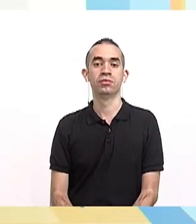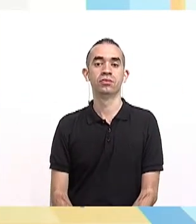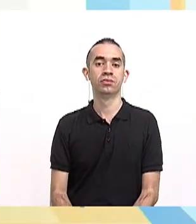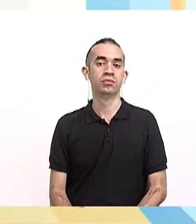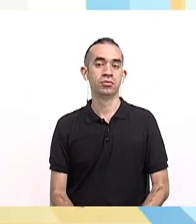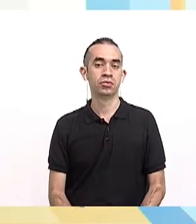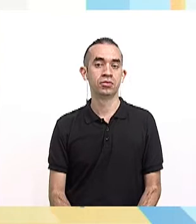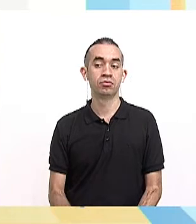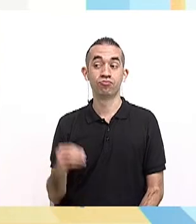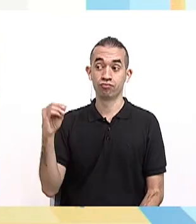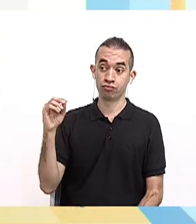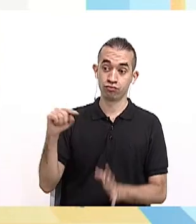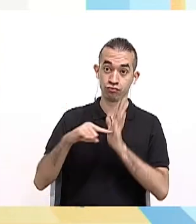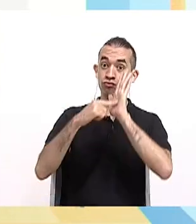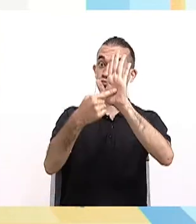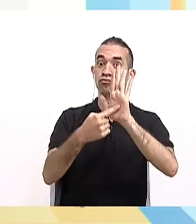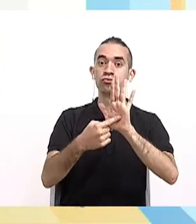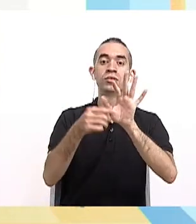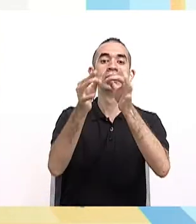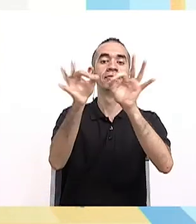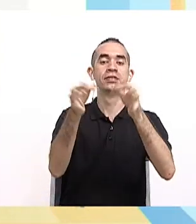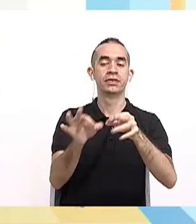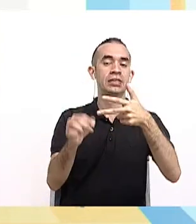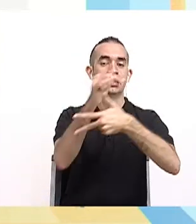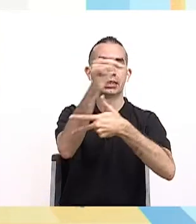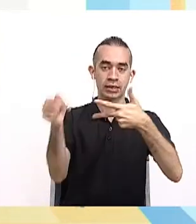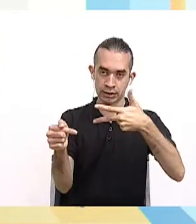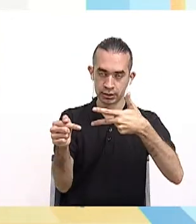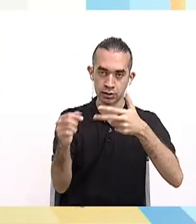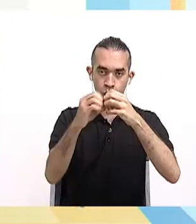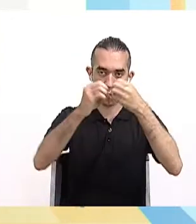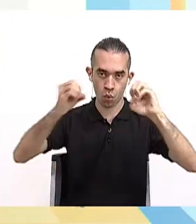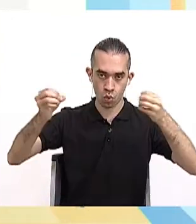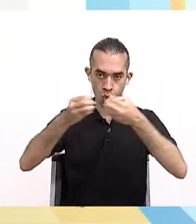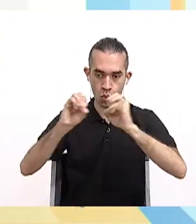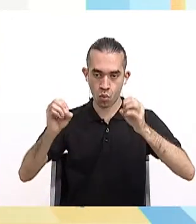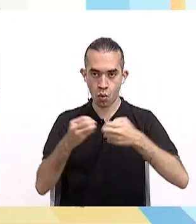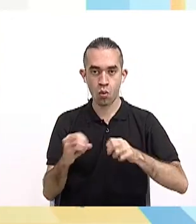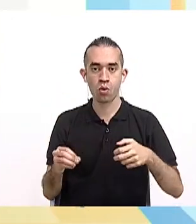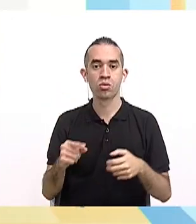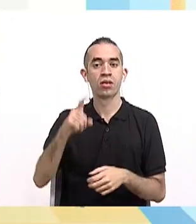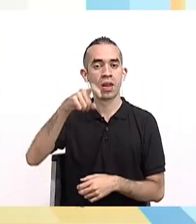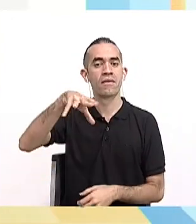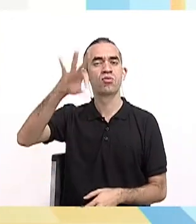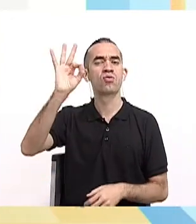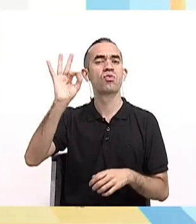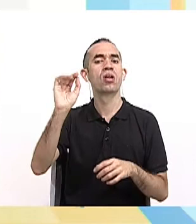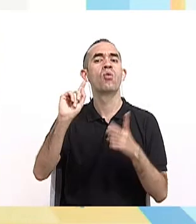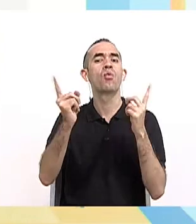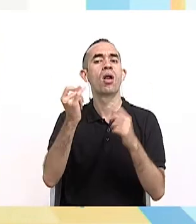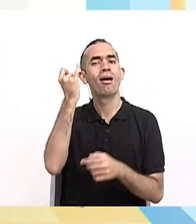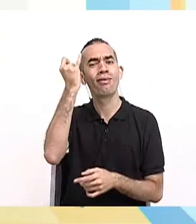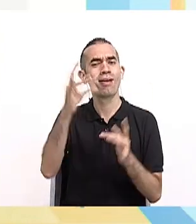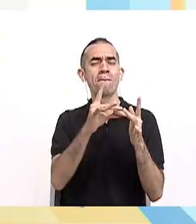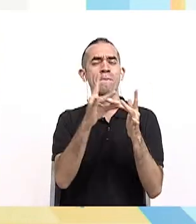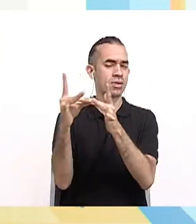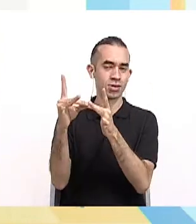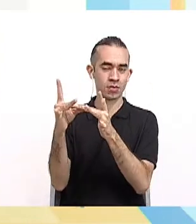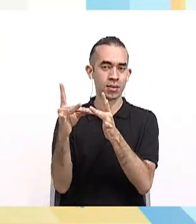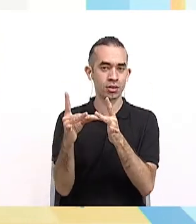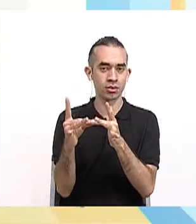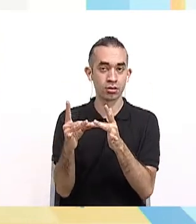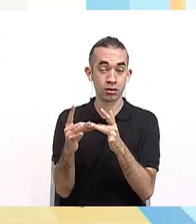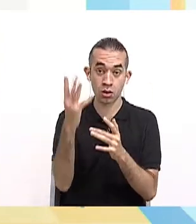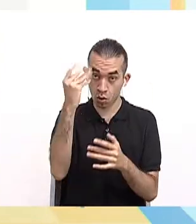show you 3 different sentences, and you have to choose one that is the main idea of the text, okay? How